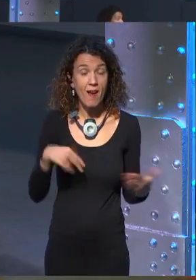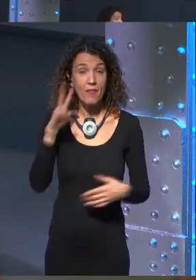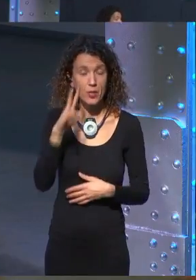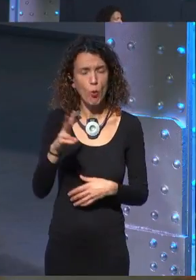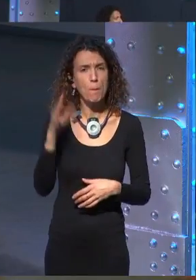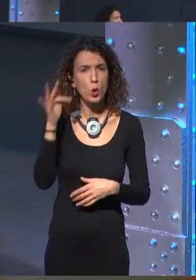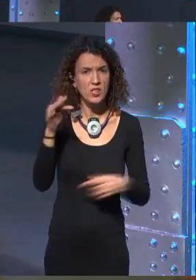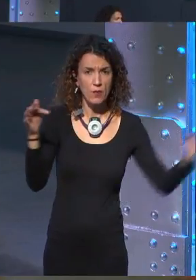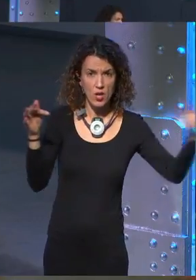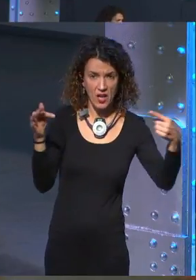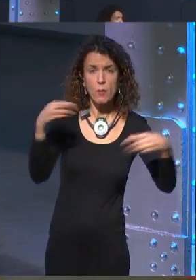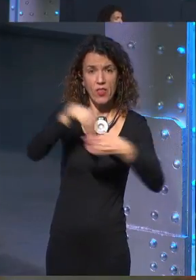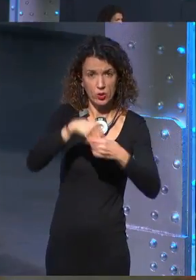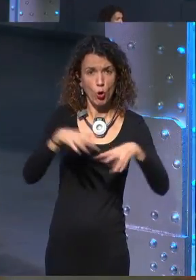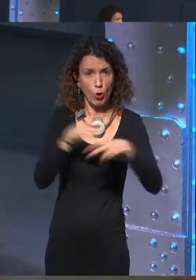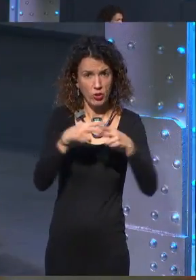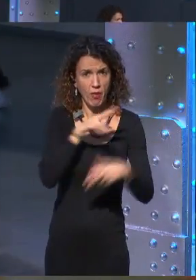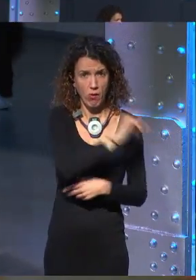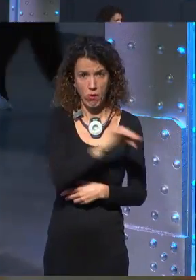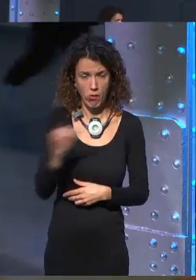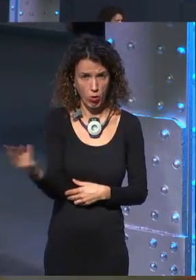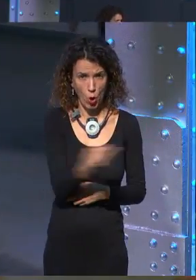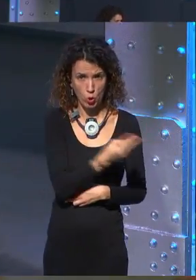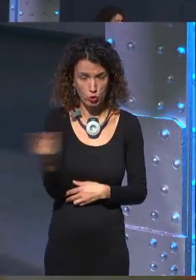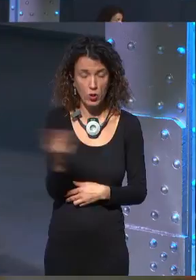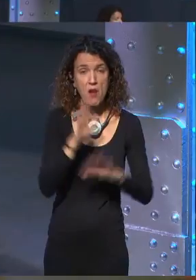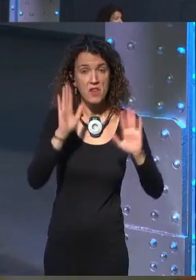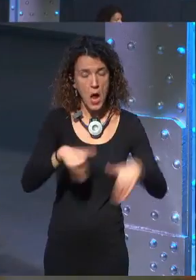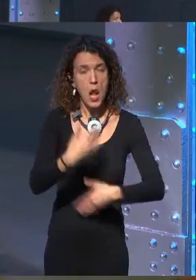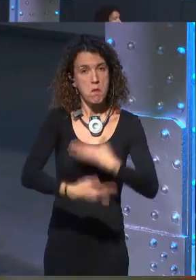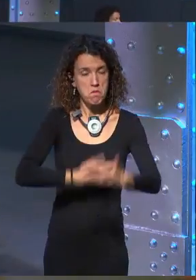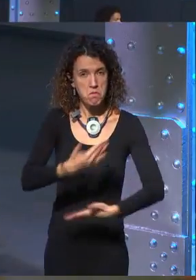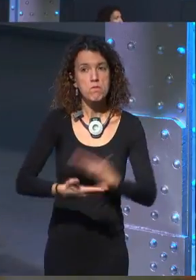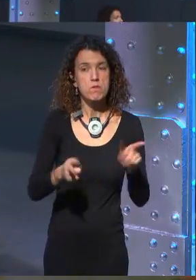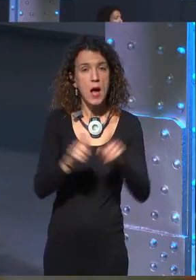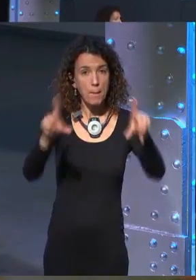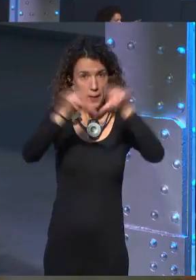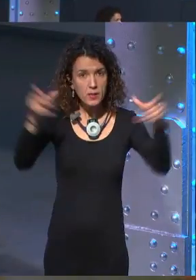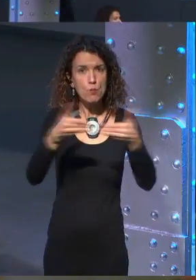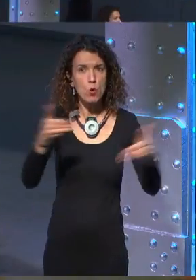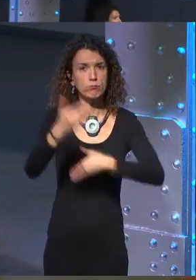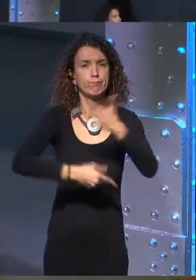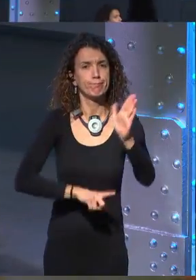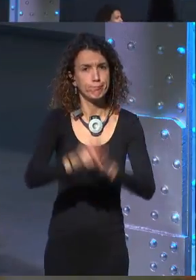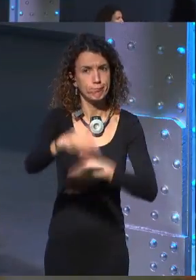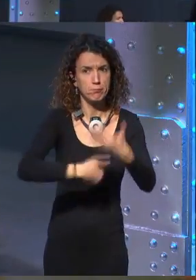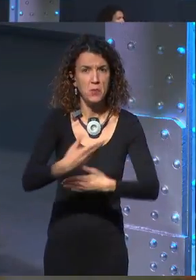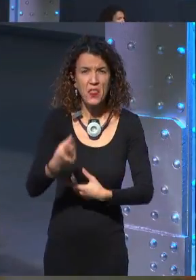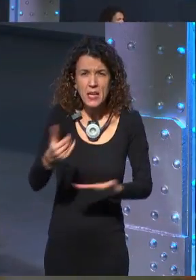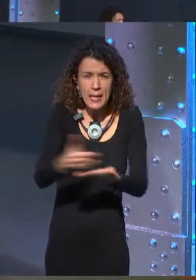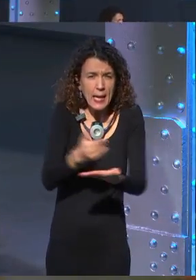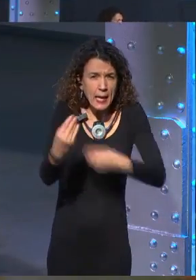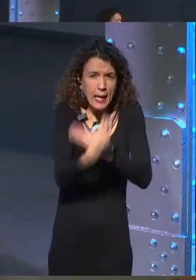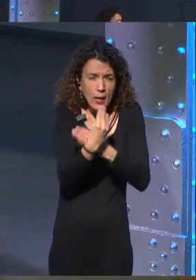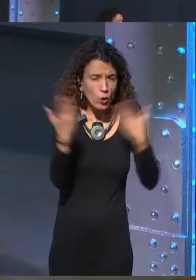company with $0 in traditional advertising. We grew this company into something pretty amazing, and all on the back